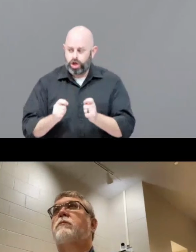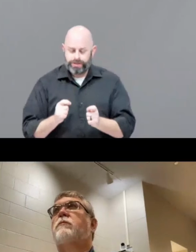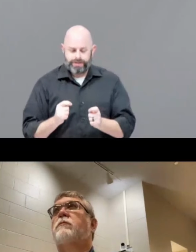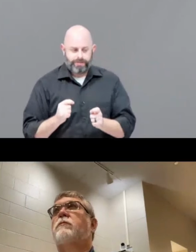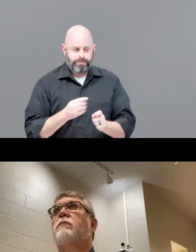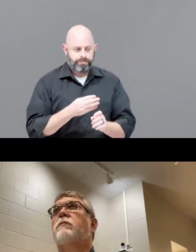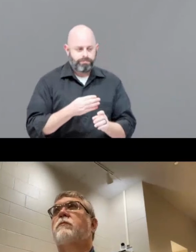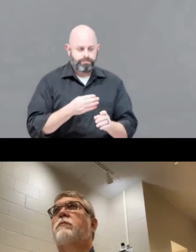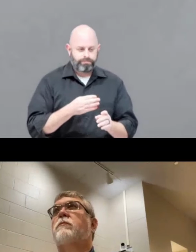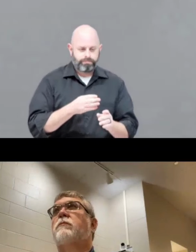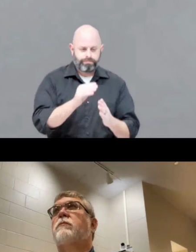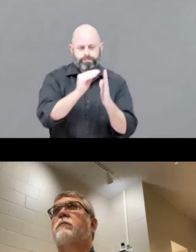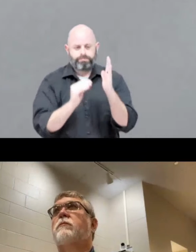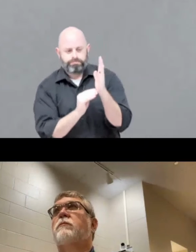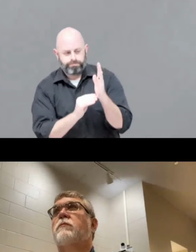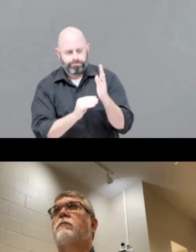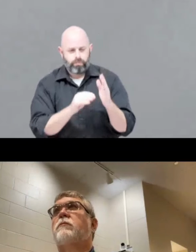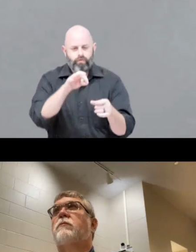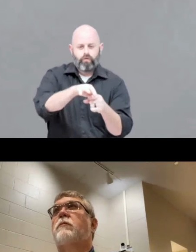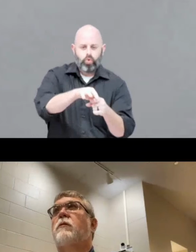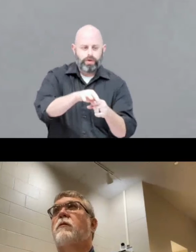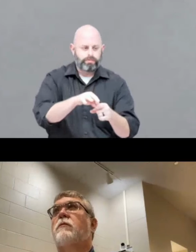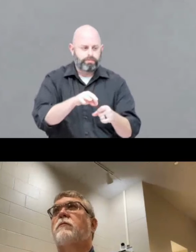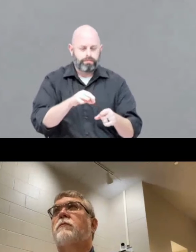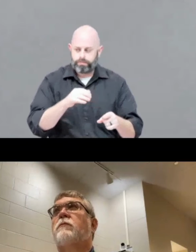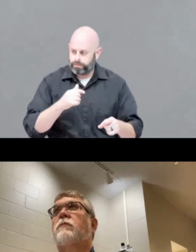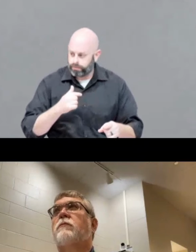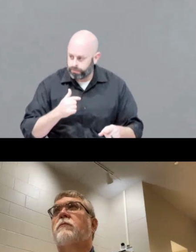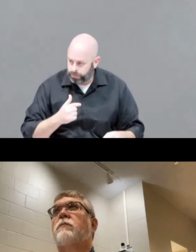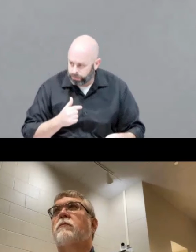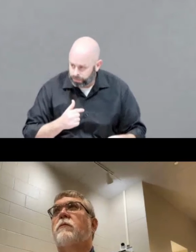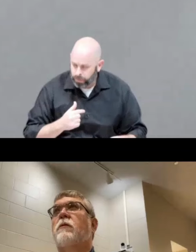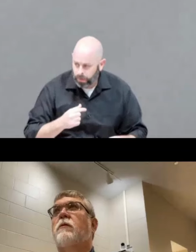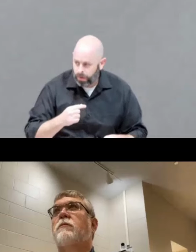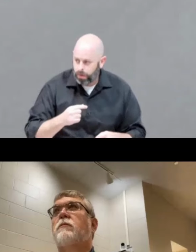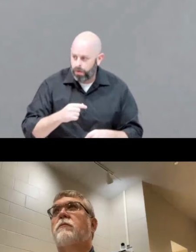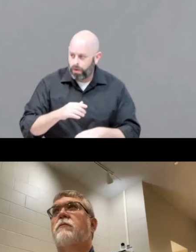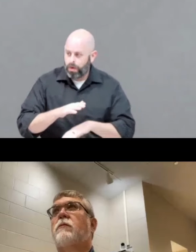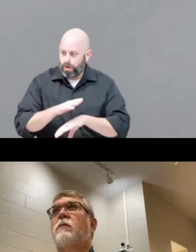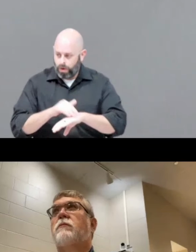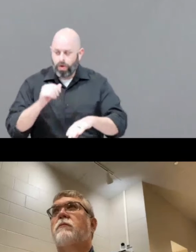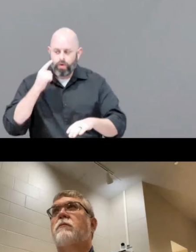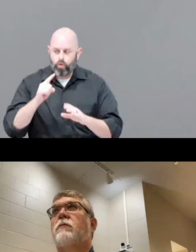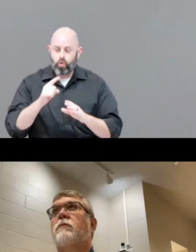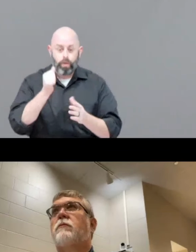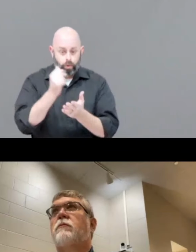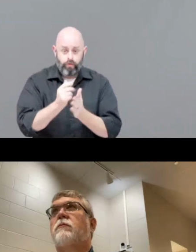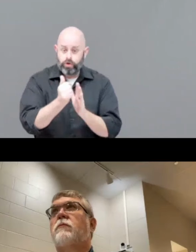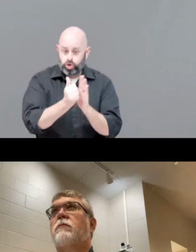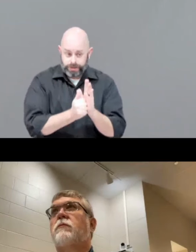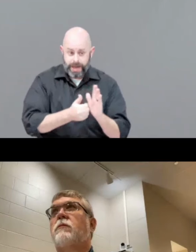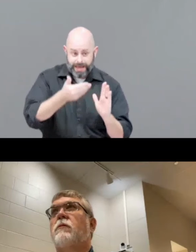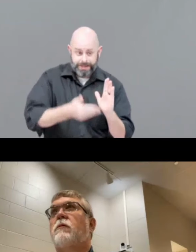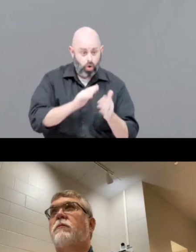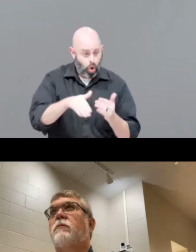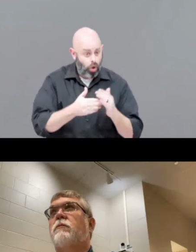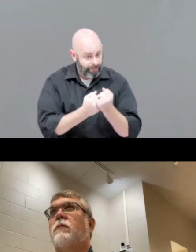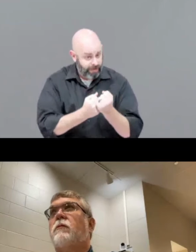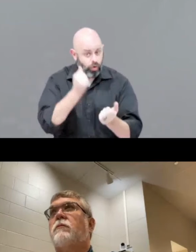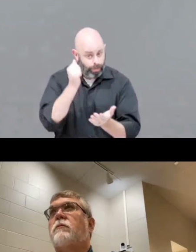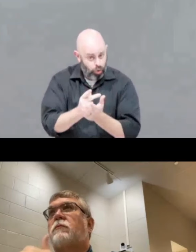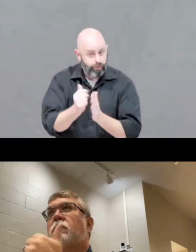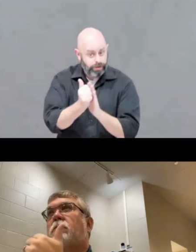things. So I'm just going to call for the approval of the agenda as stated. All in favor of